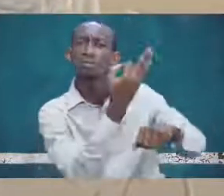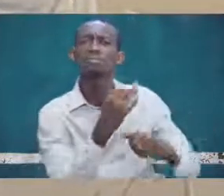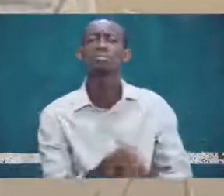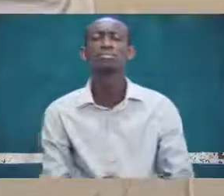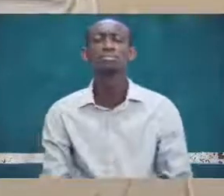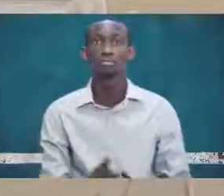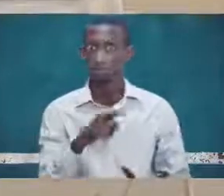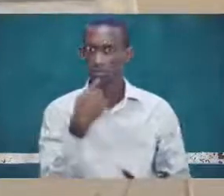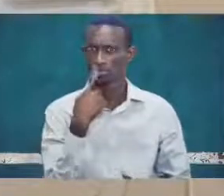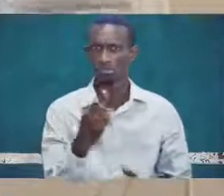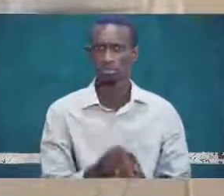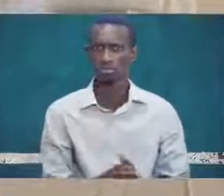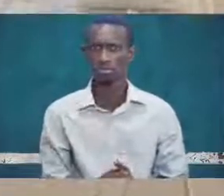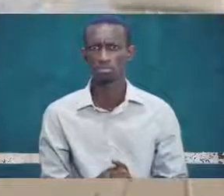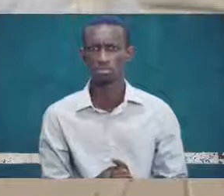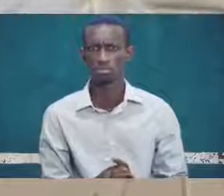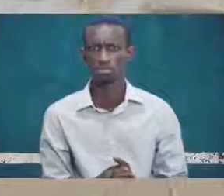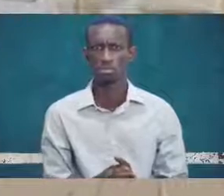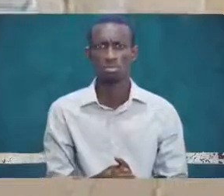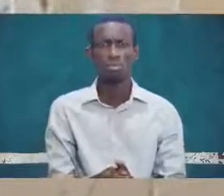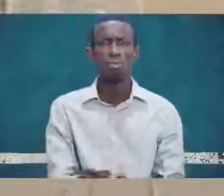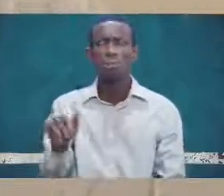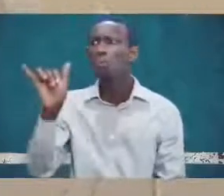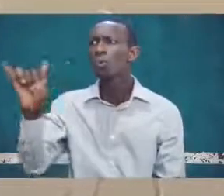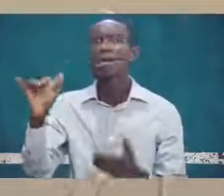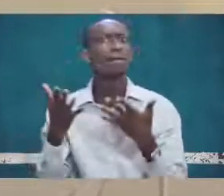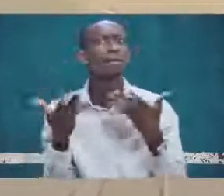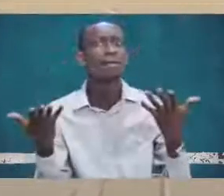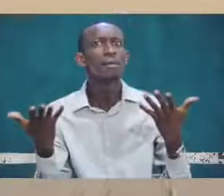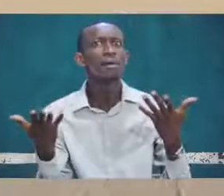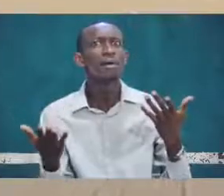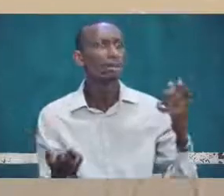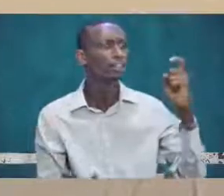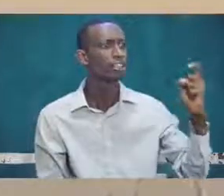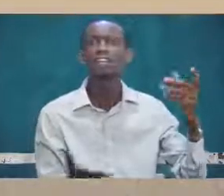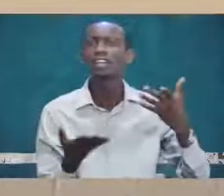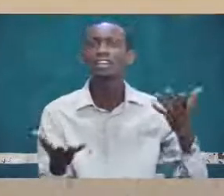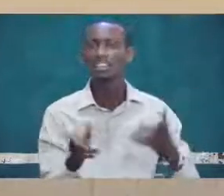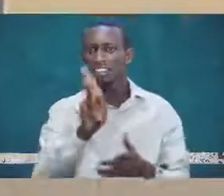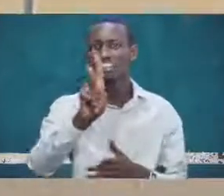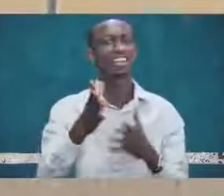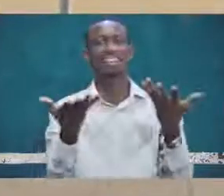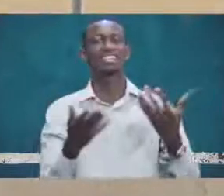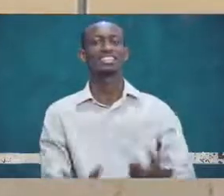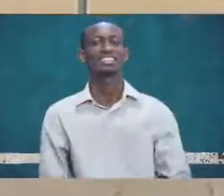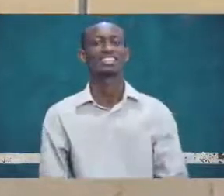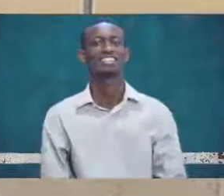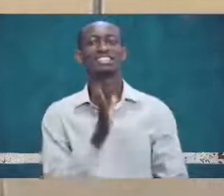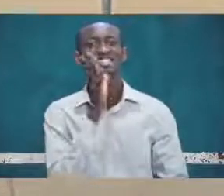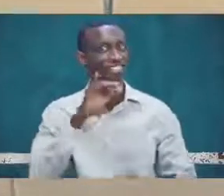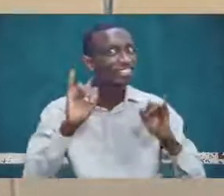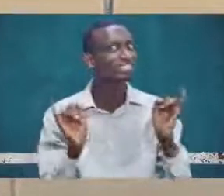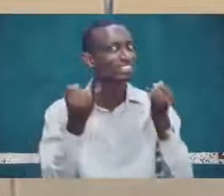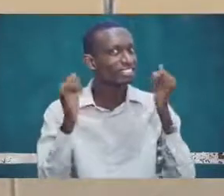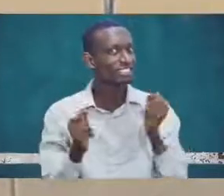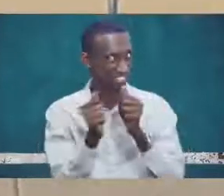tell me where is the y, where is k, where is x? Do you see? Let's try to find